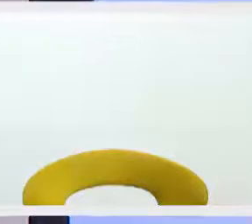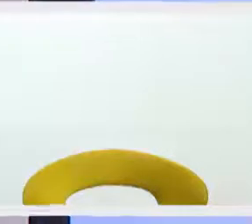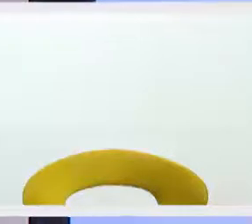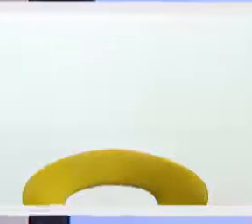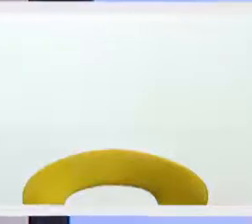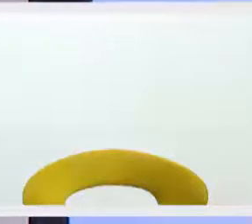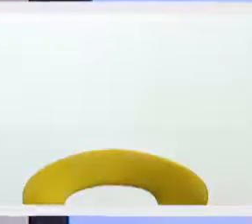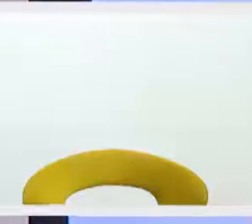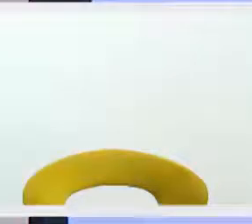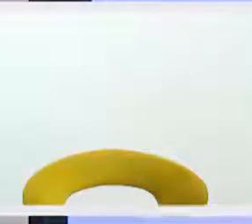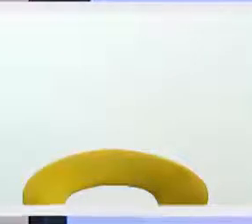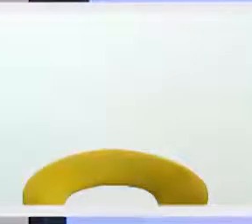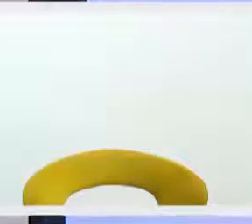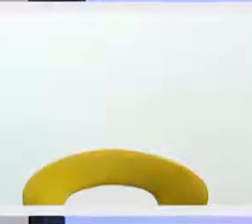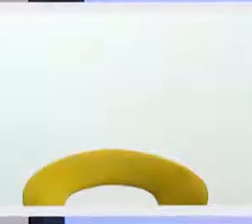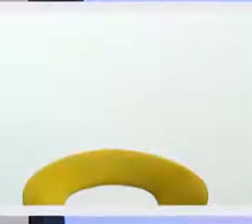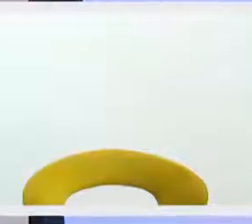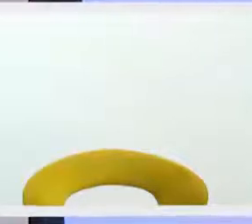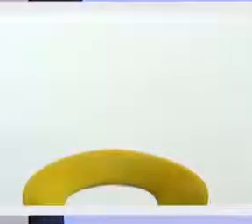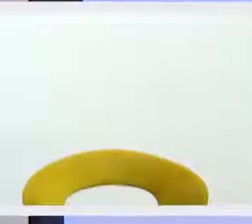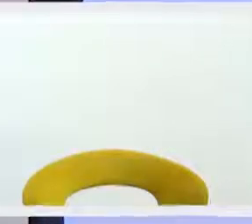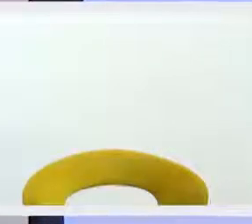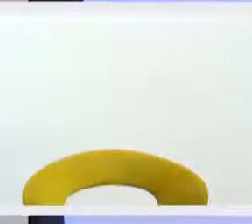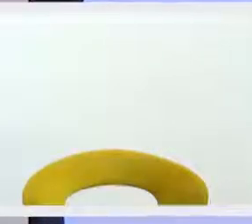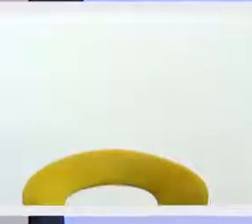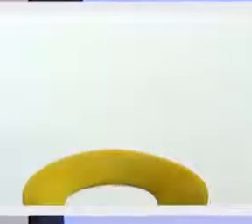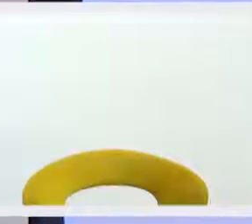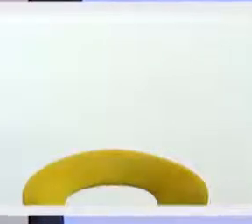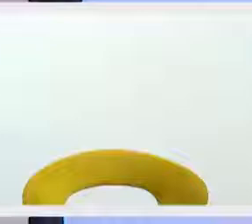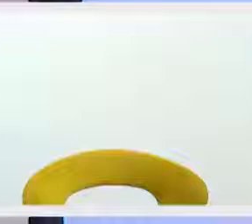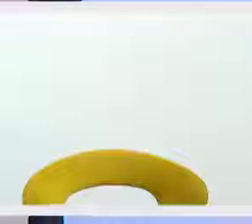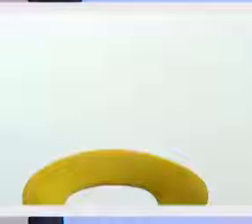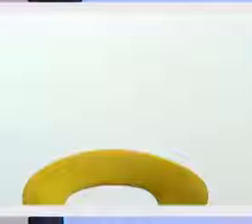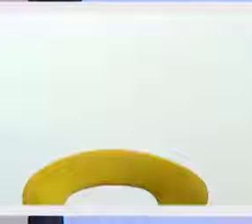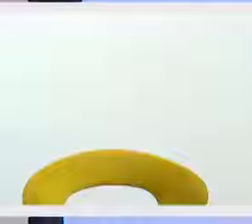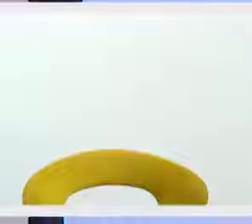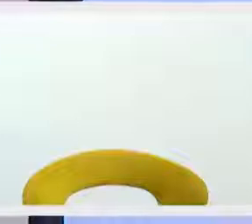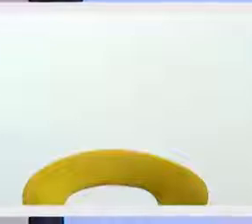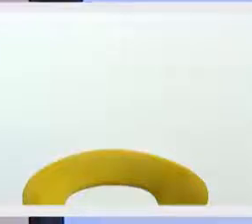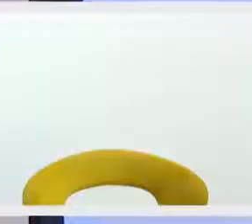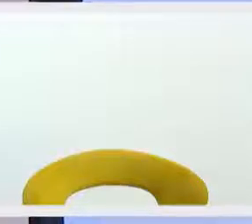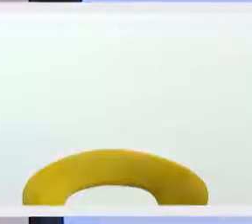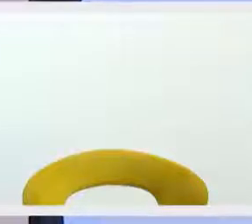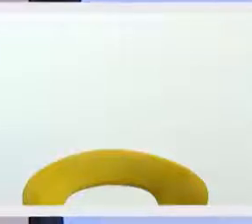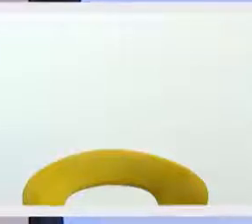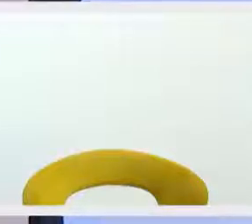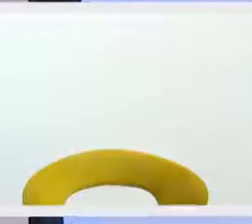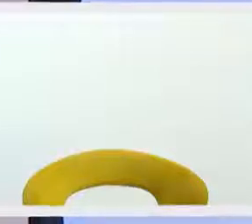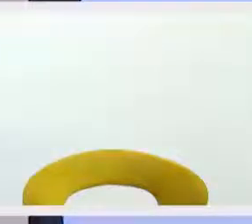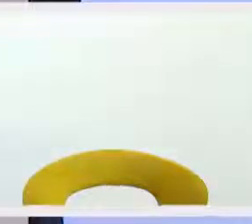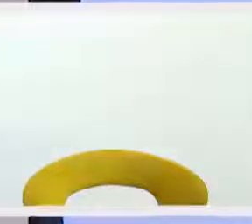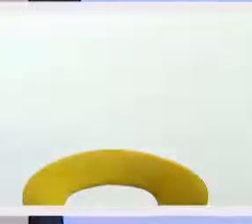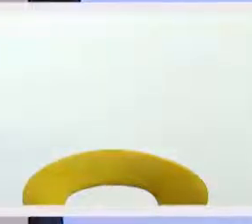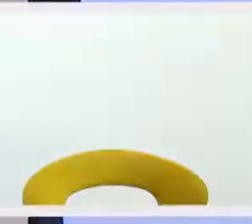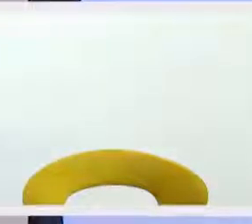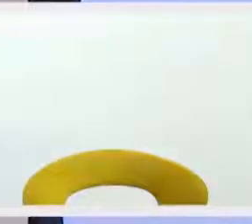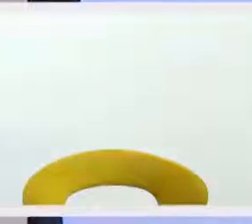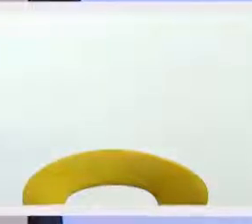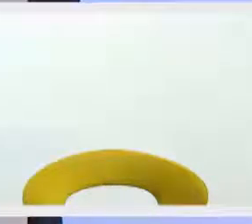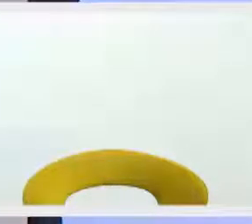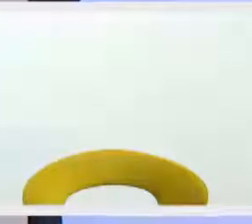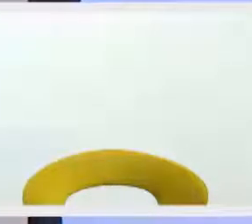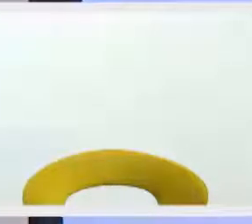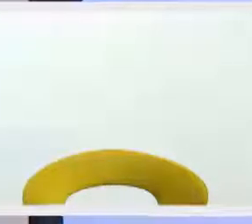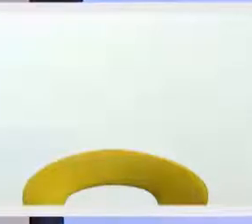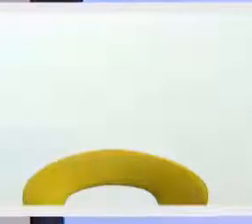And so now there's Swahili playing. I'm just going to turn on the volume so you know that there's a video playing. For everybody. Grace